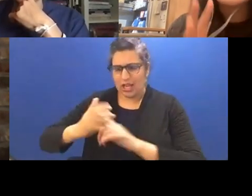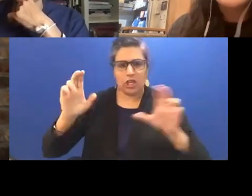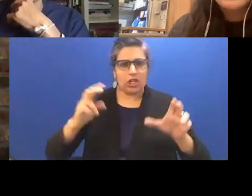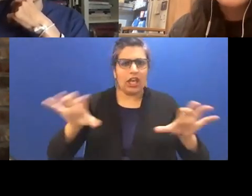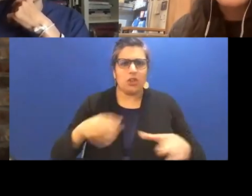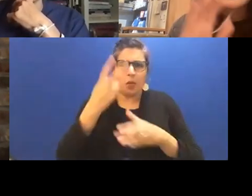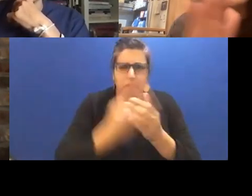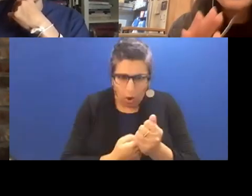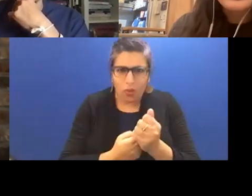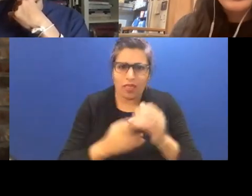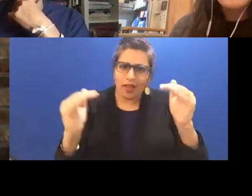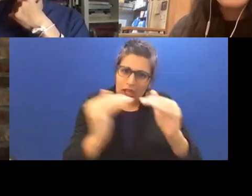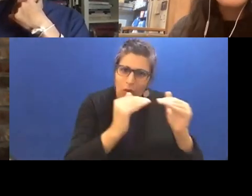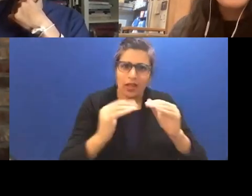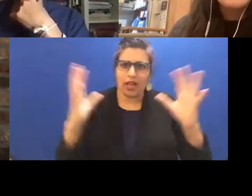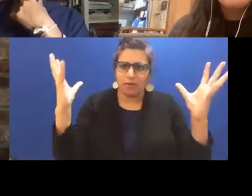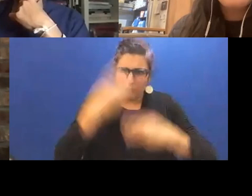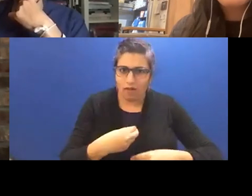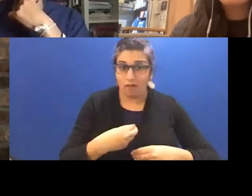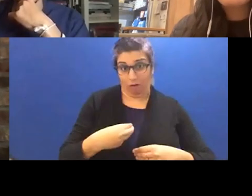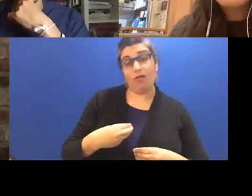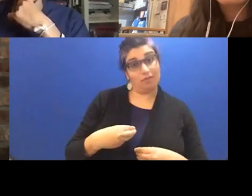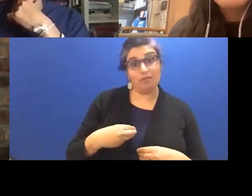love that you said that, Jafreen. I just want to underline that.